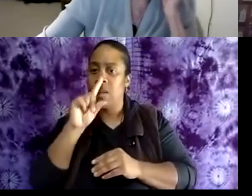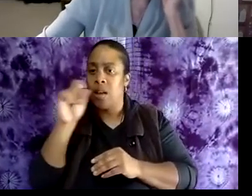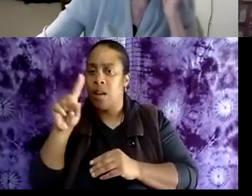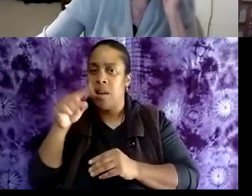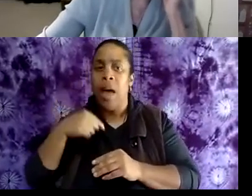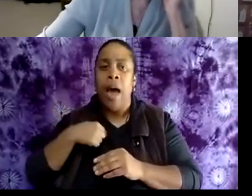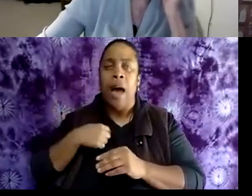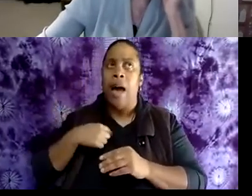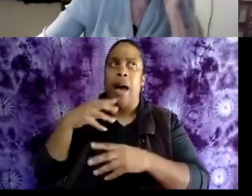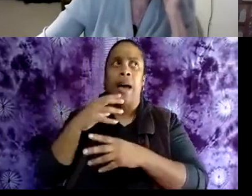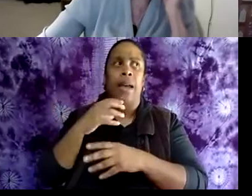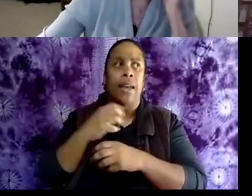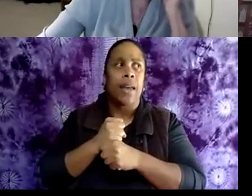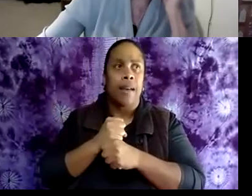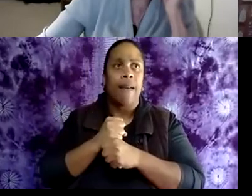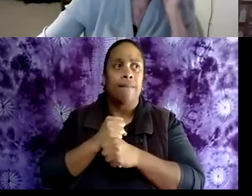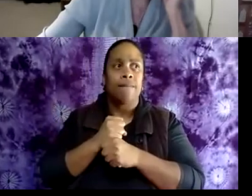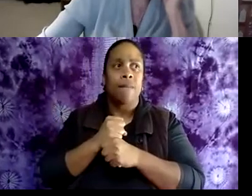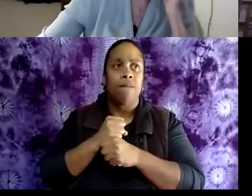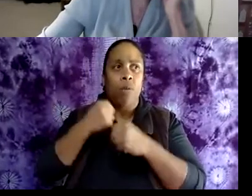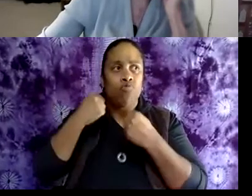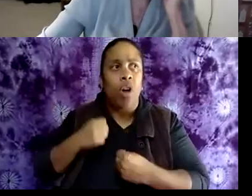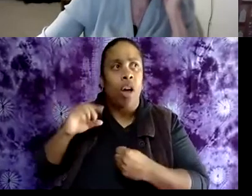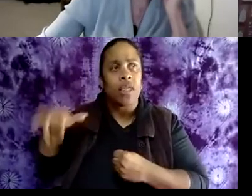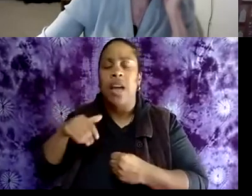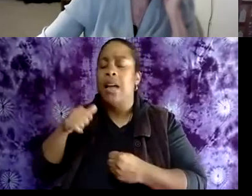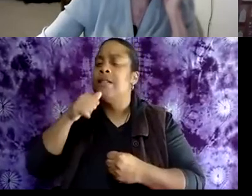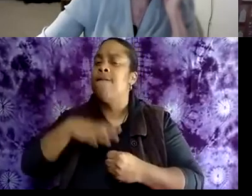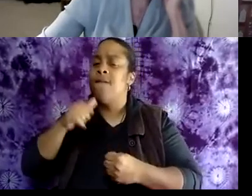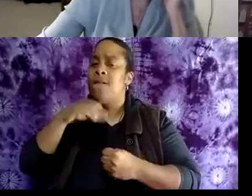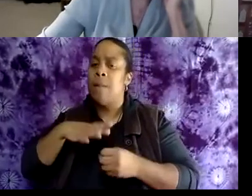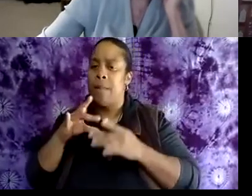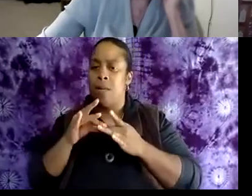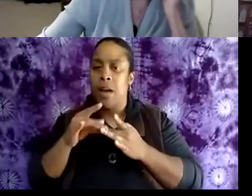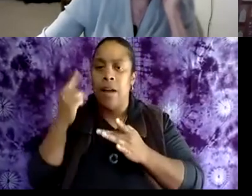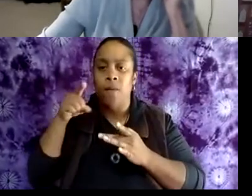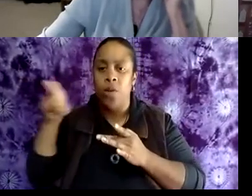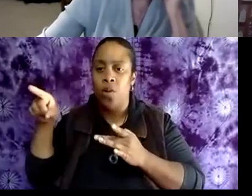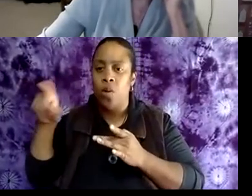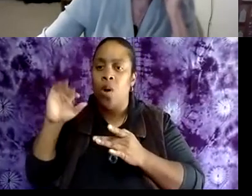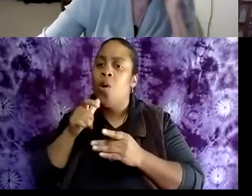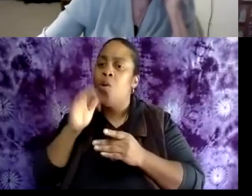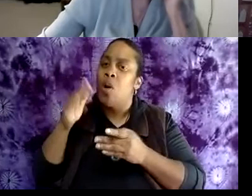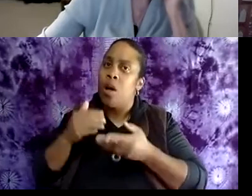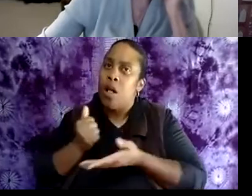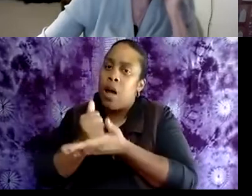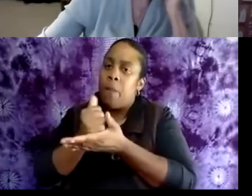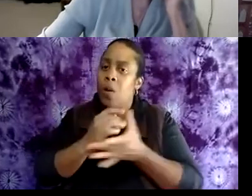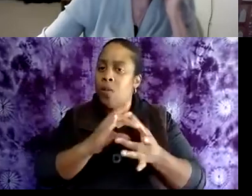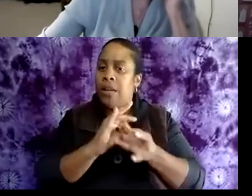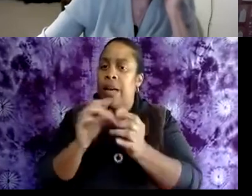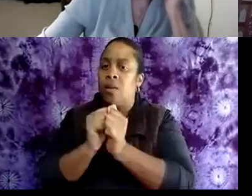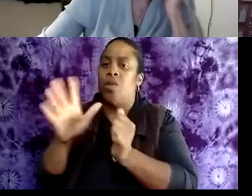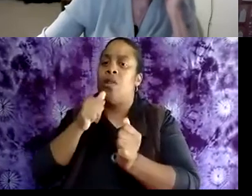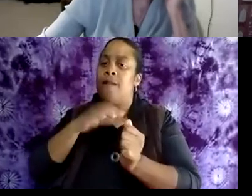very strongly it's a female guide for you that's going to let you get in touch with your feminine self and allow you